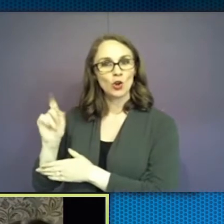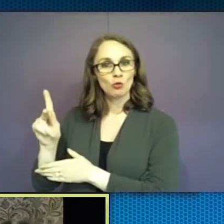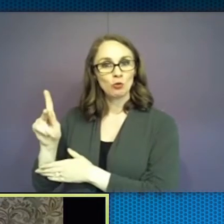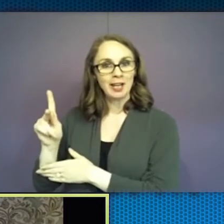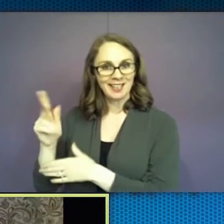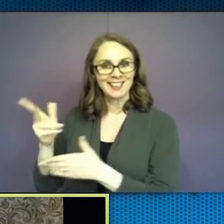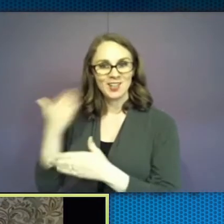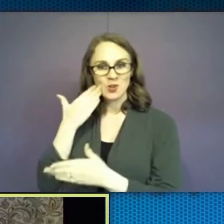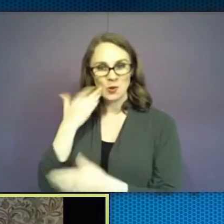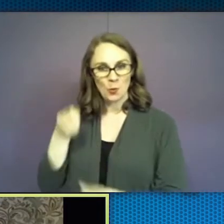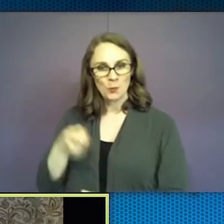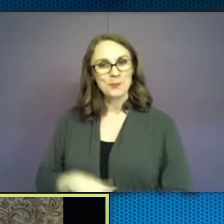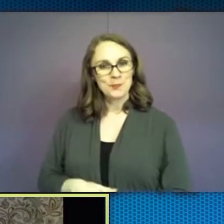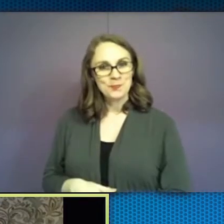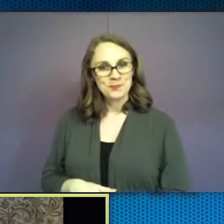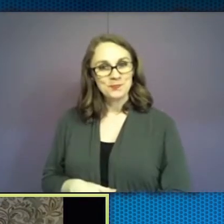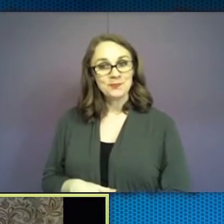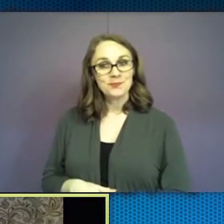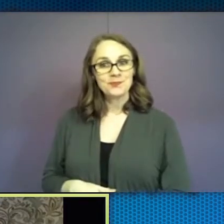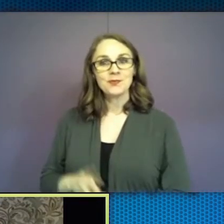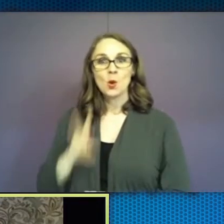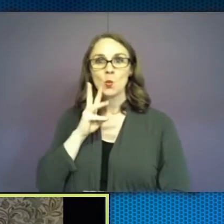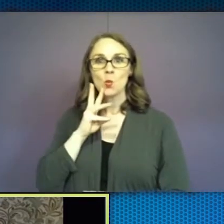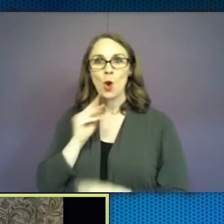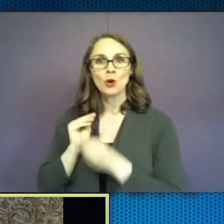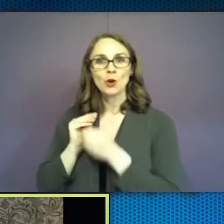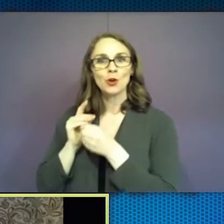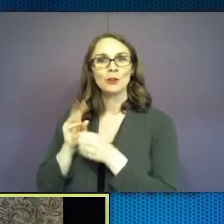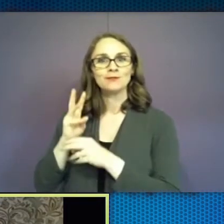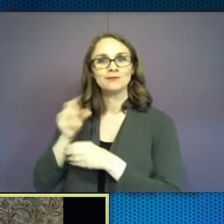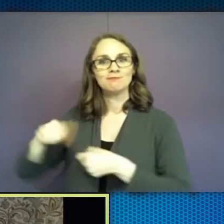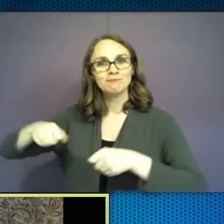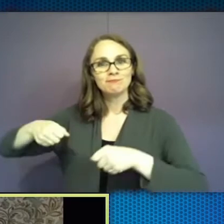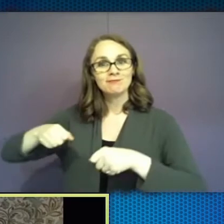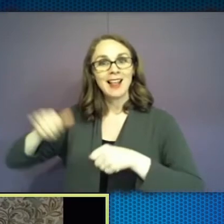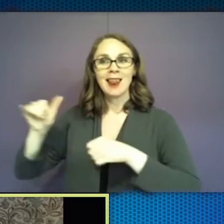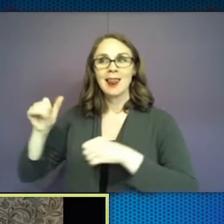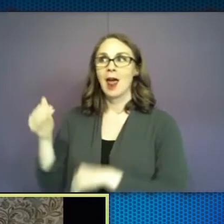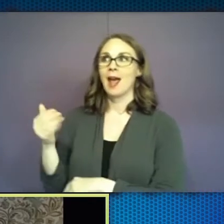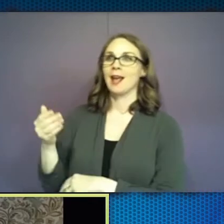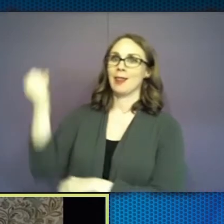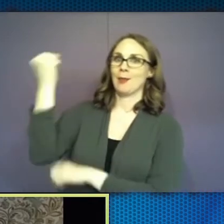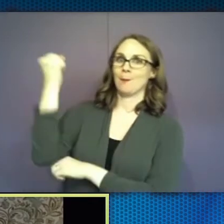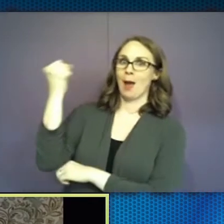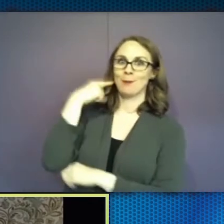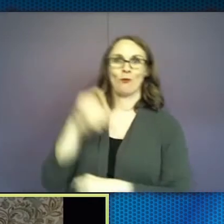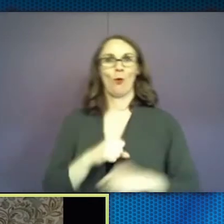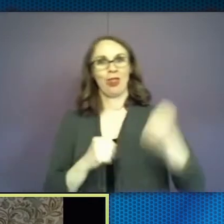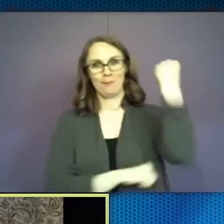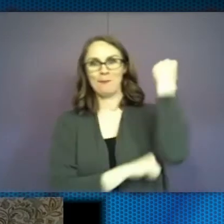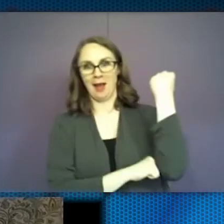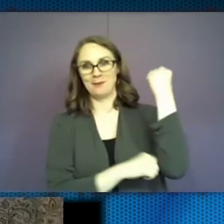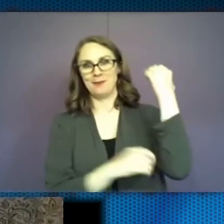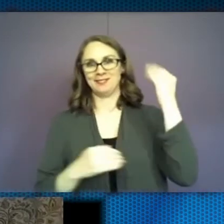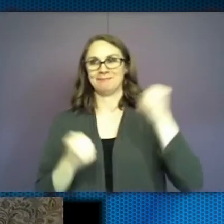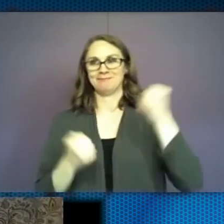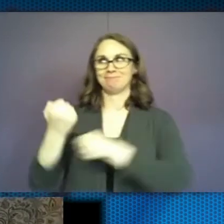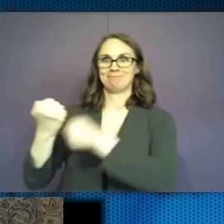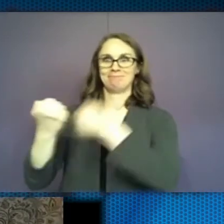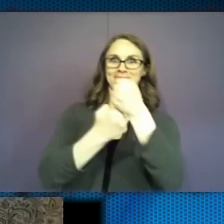that. This fountain is kind of a monument to the monument of Marie Deal. It's